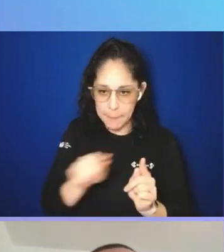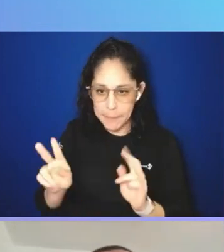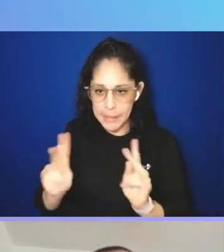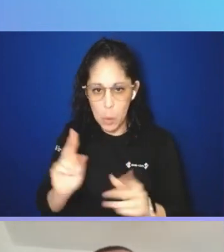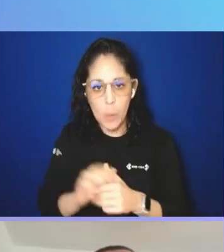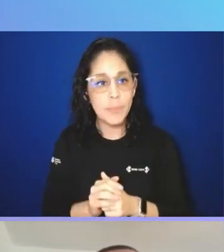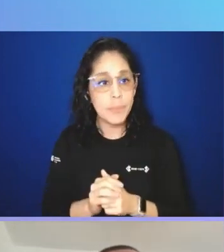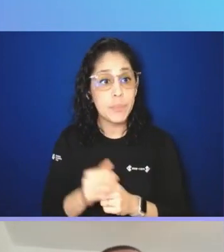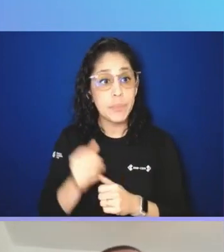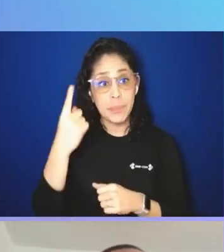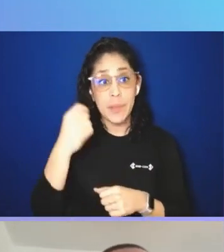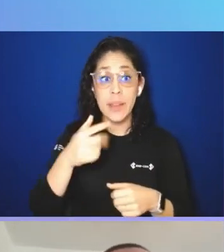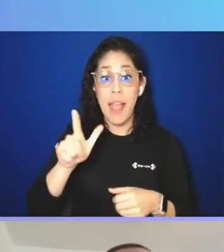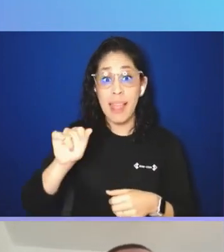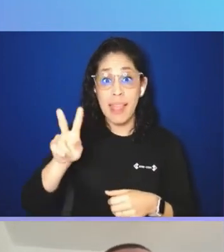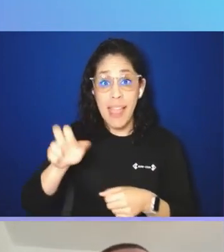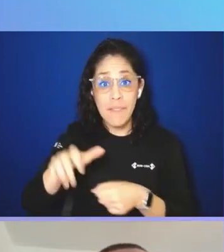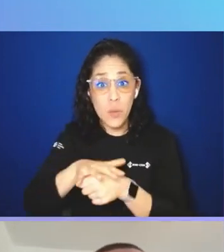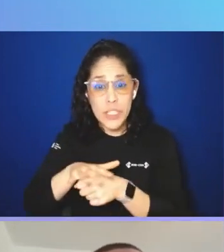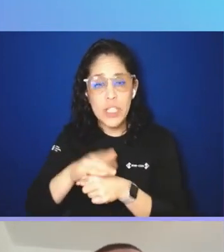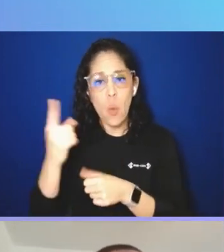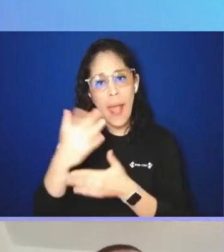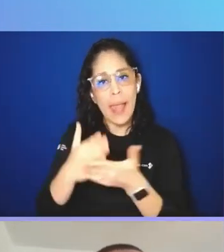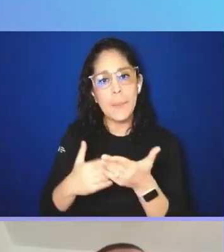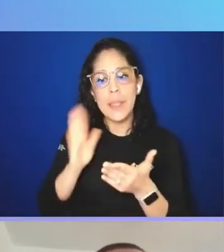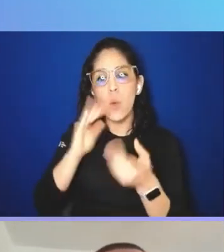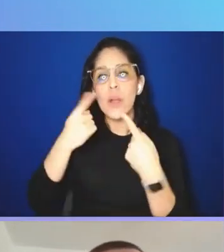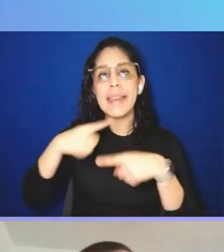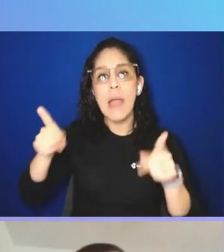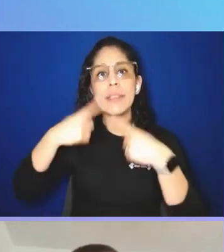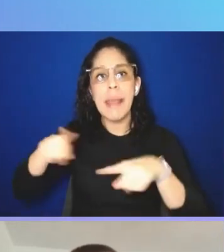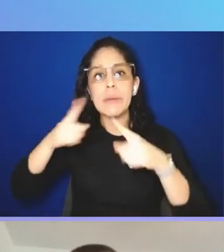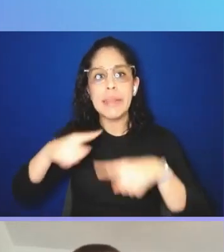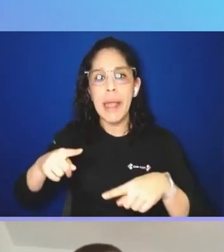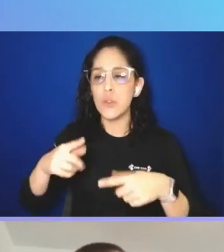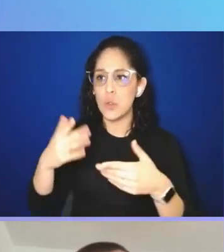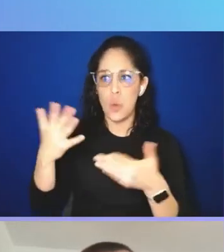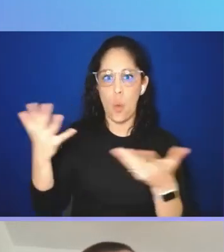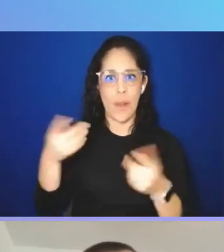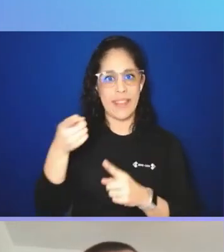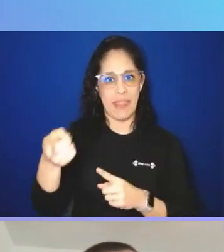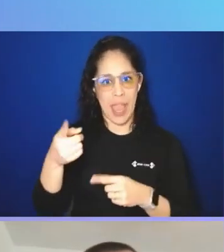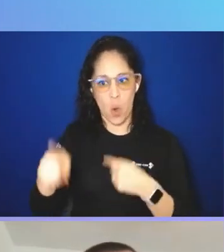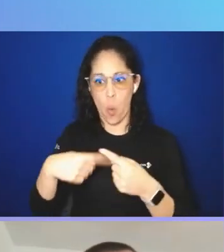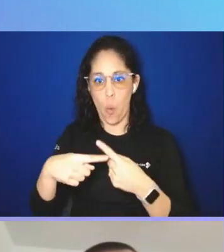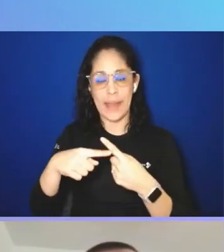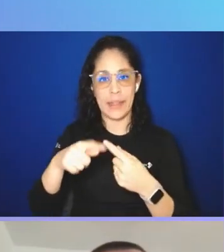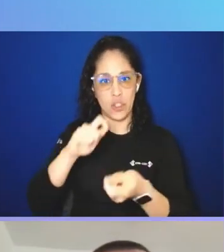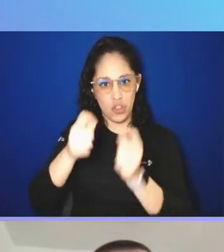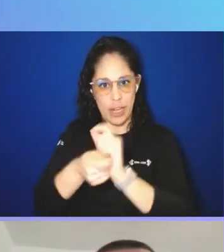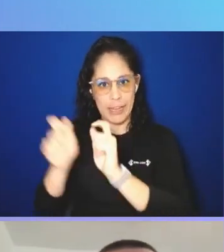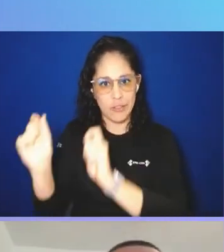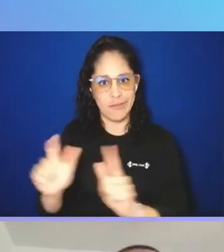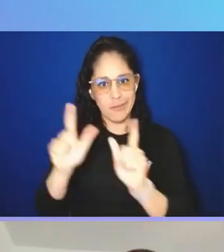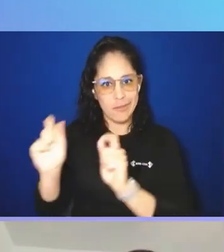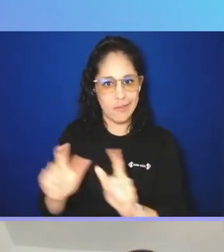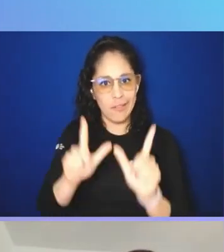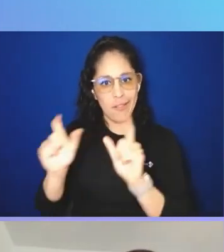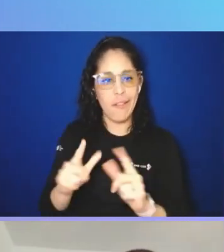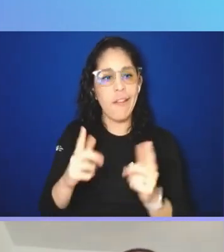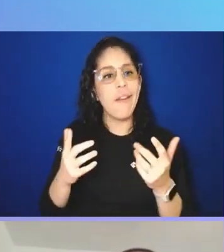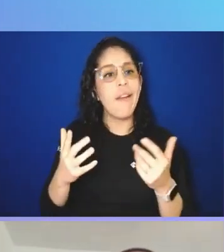live region is an element that announces its contents when they change, and pictured is an aside